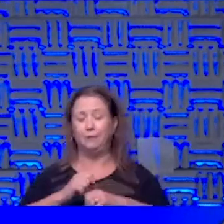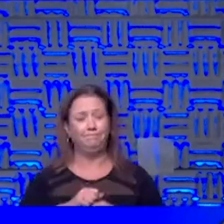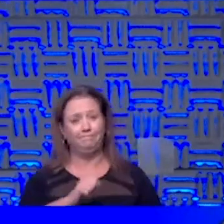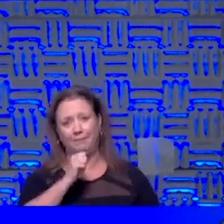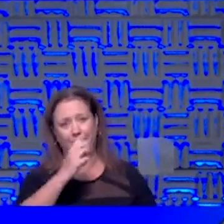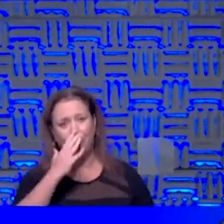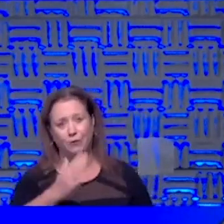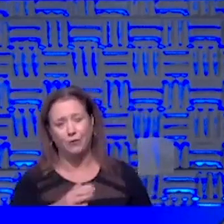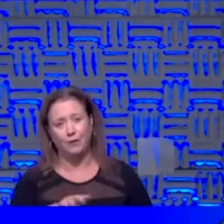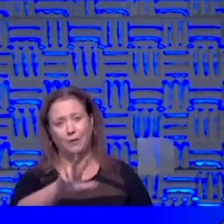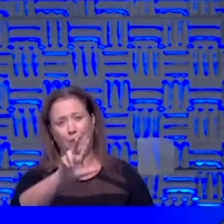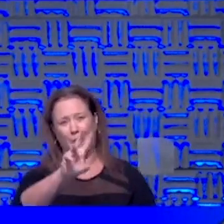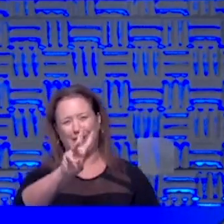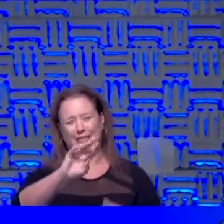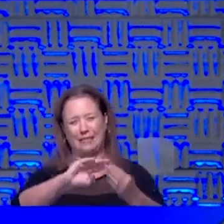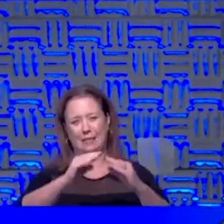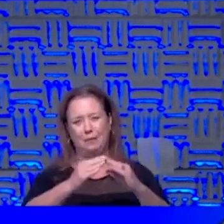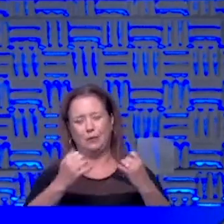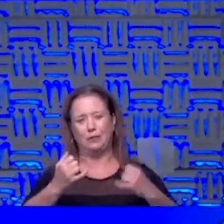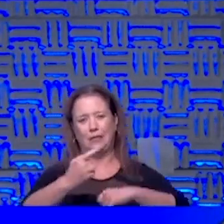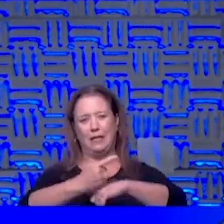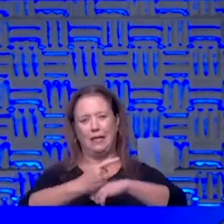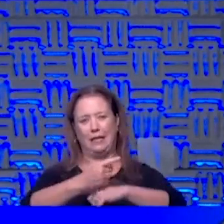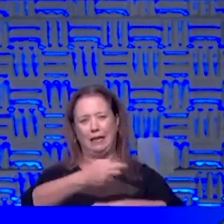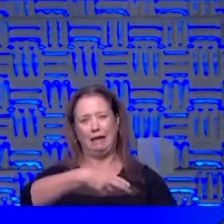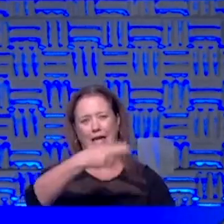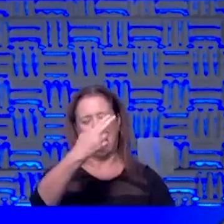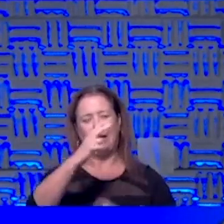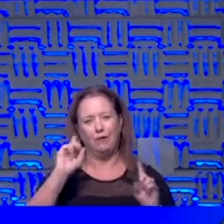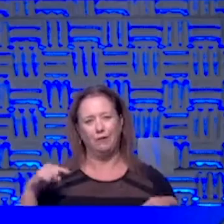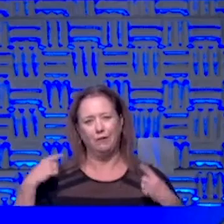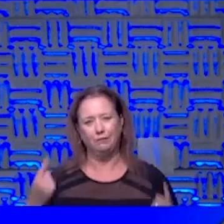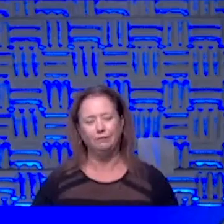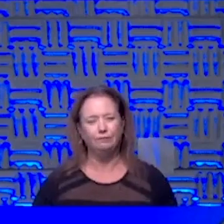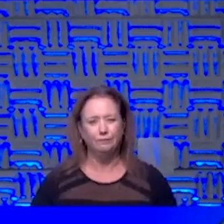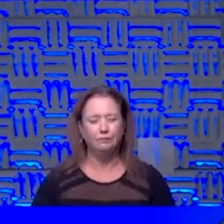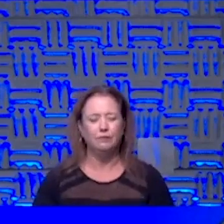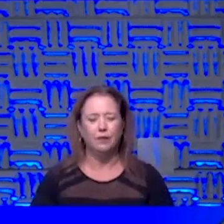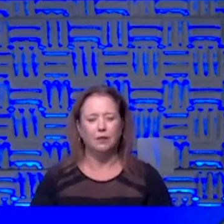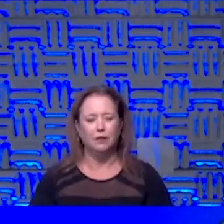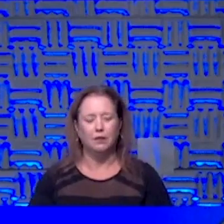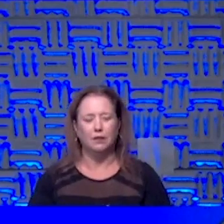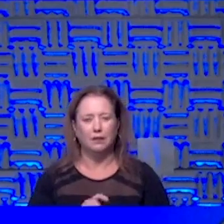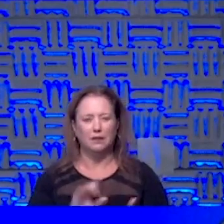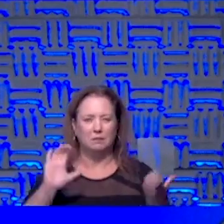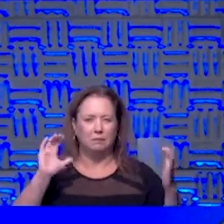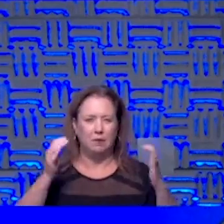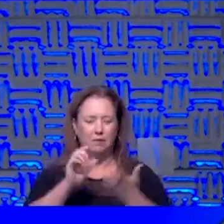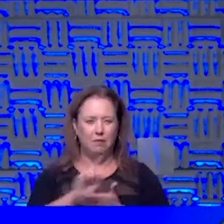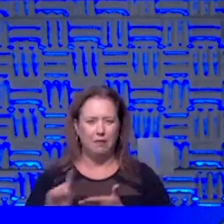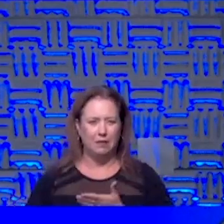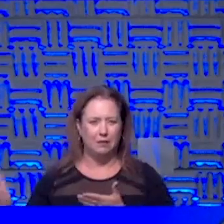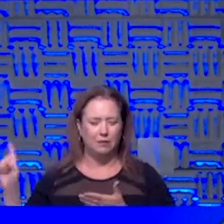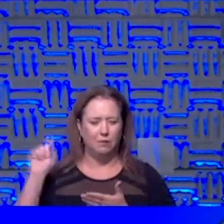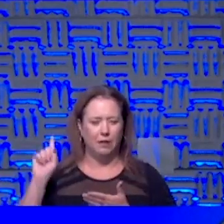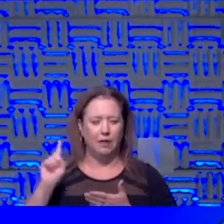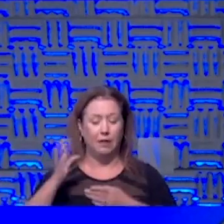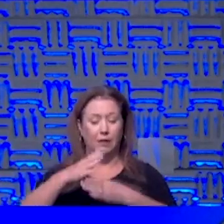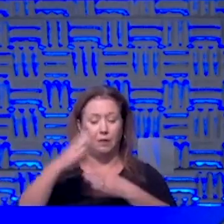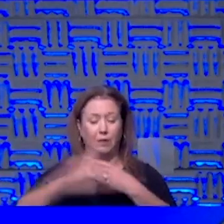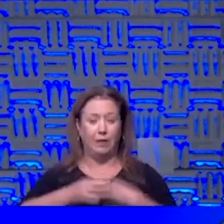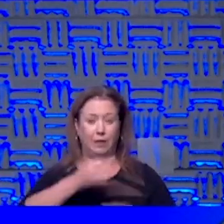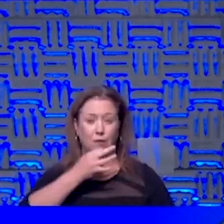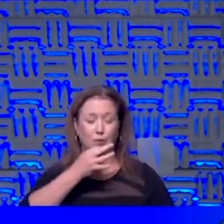good. 36, so higher than we talked about, up to where we were last week. We have the weekend coming